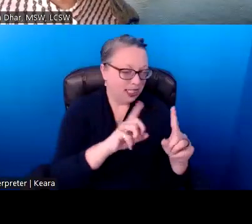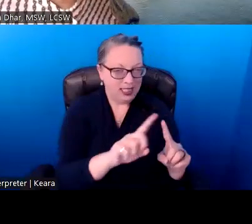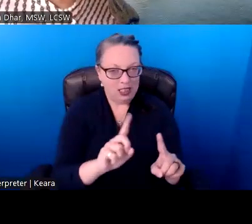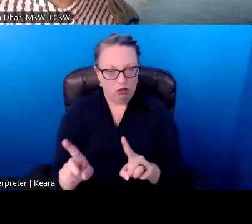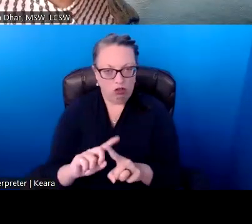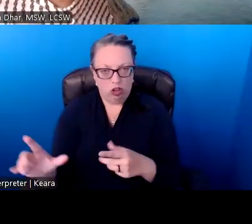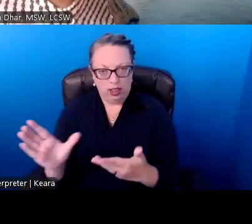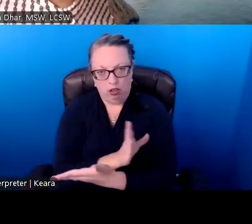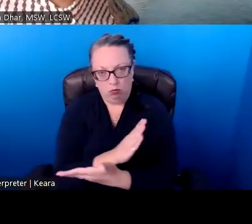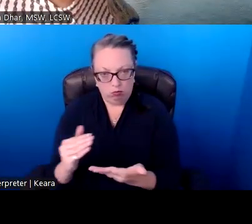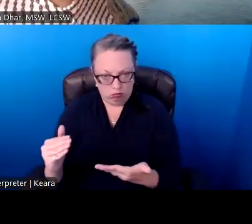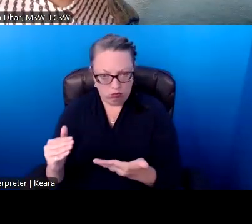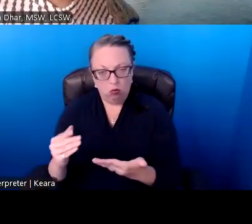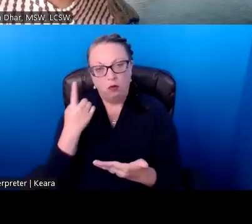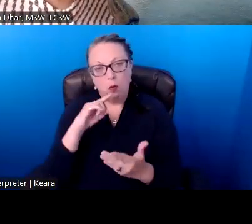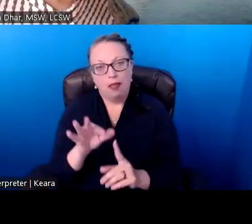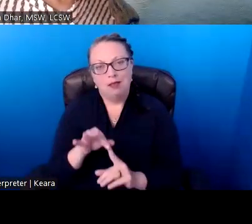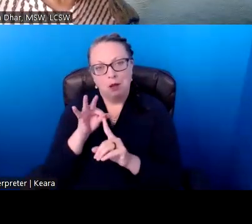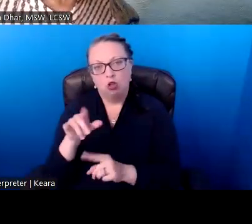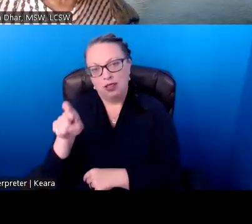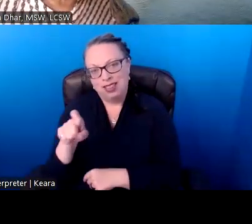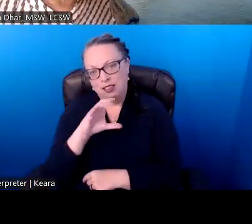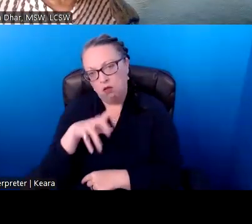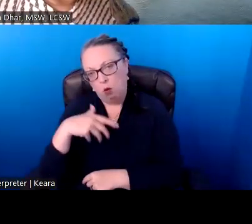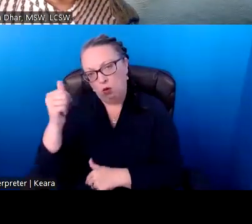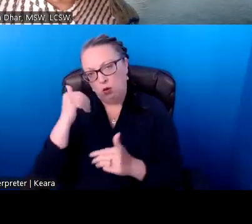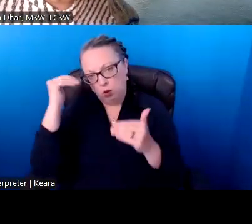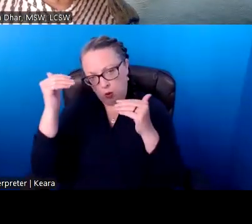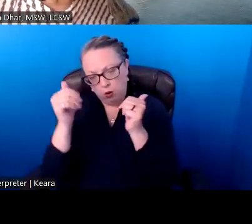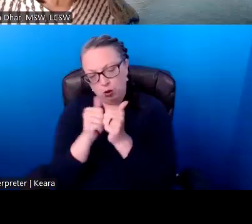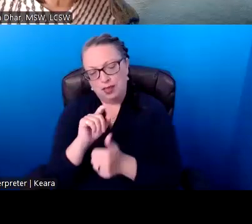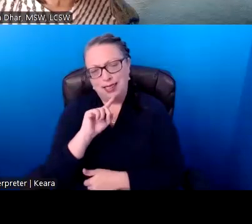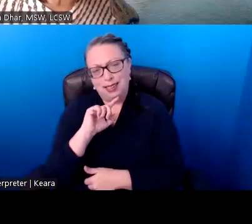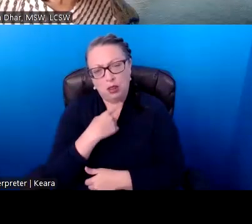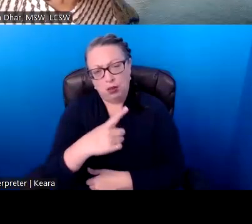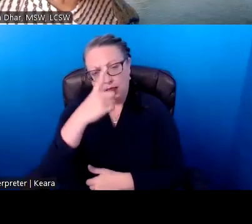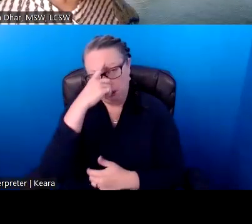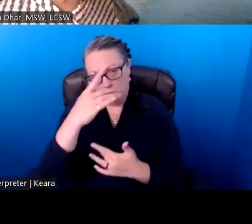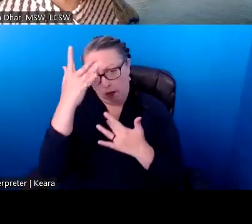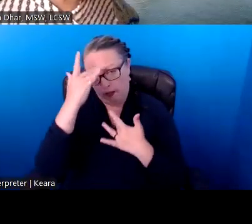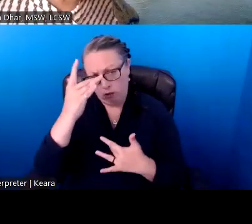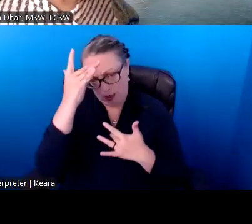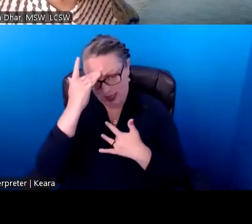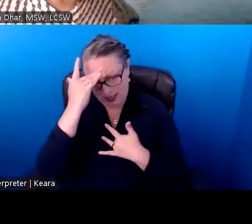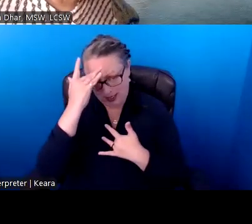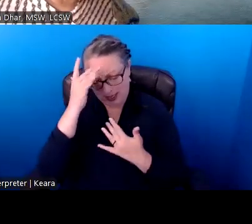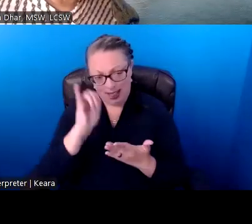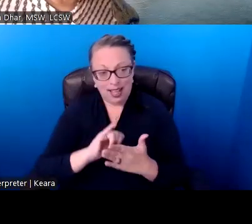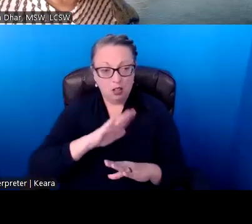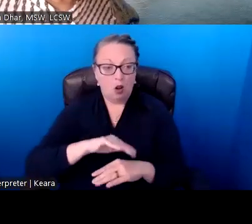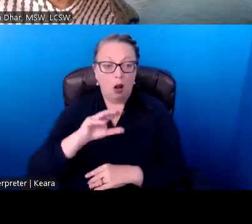the special needs of older adults with serious mental illness. And again, the emphasis is on multiple